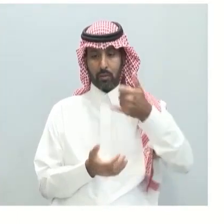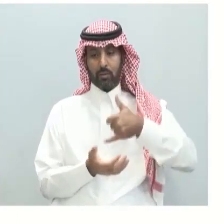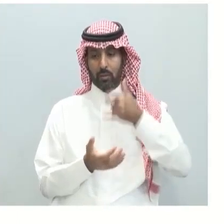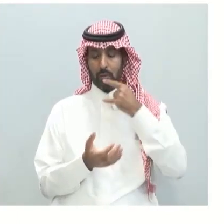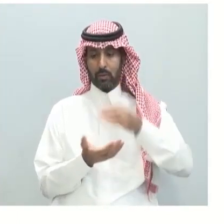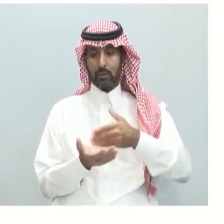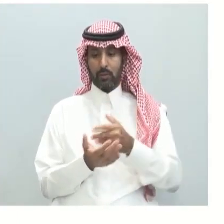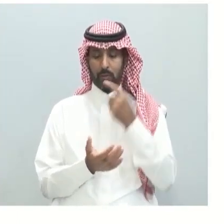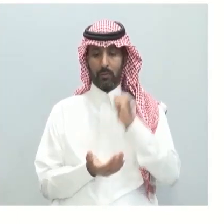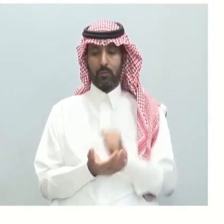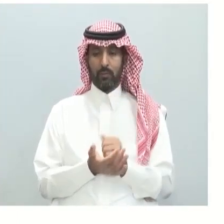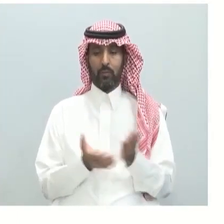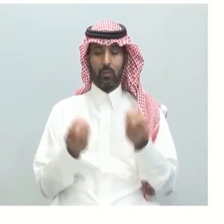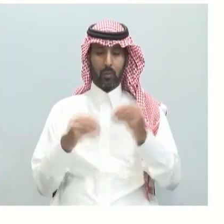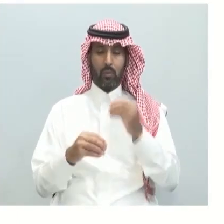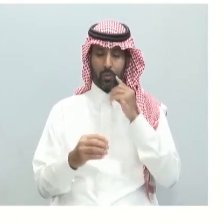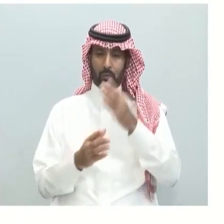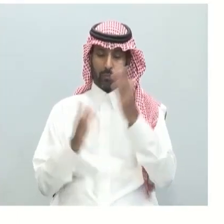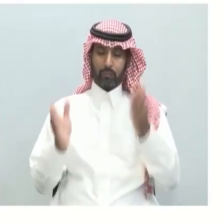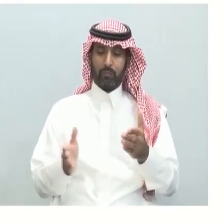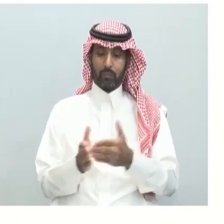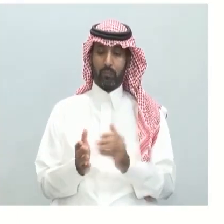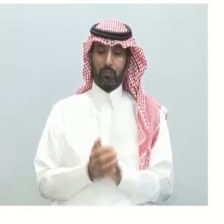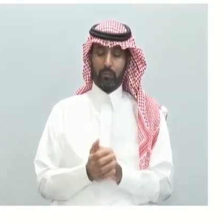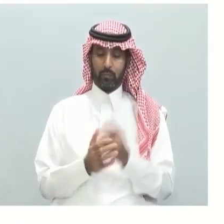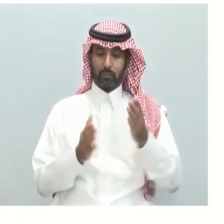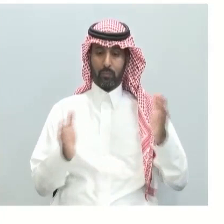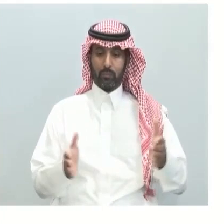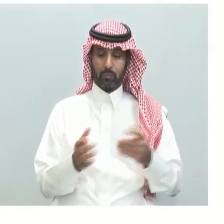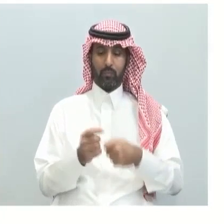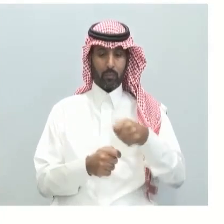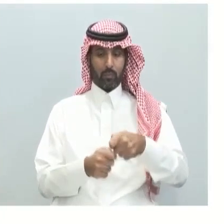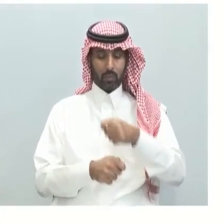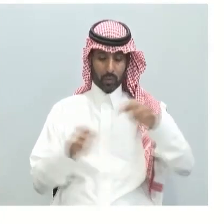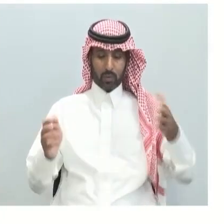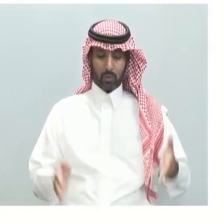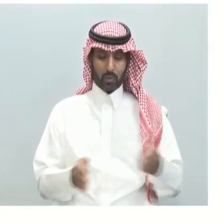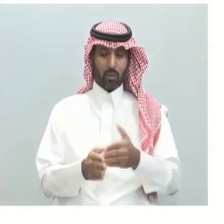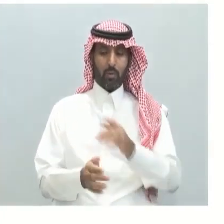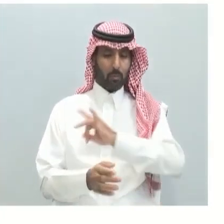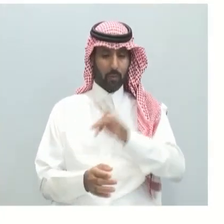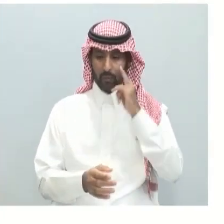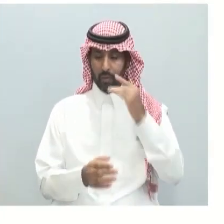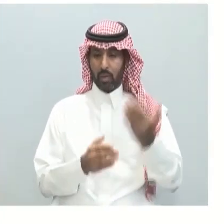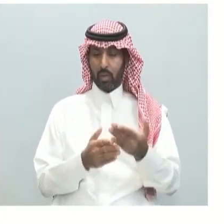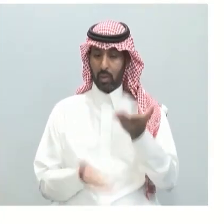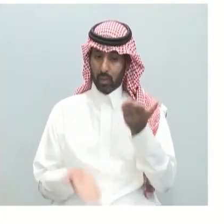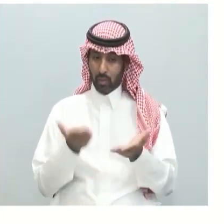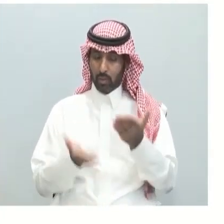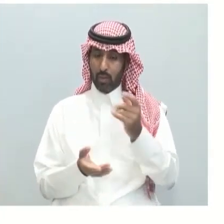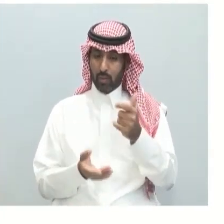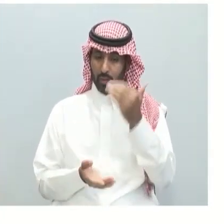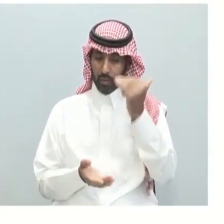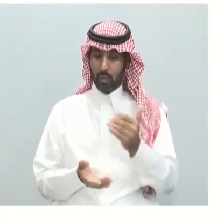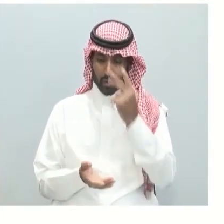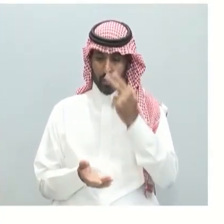butter, cheese, and a lot more are available off the counter, free of packaging. When we compared prices, we decided to